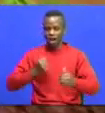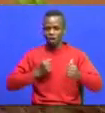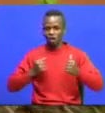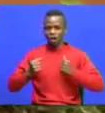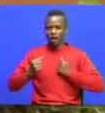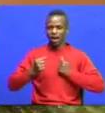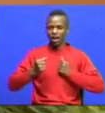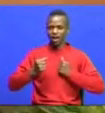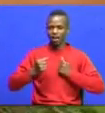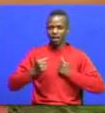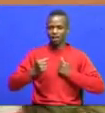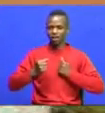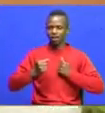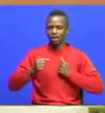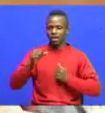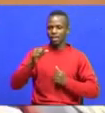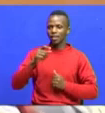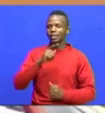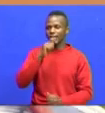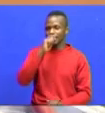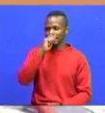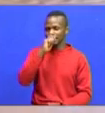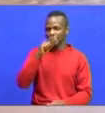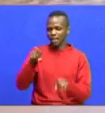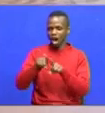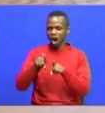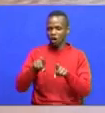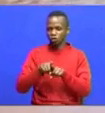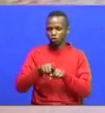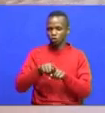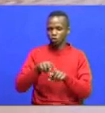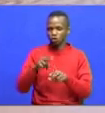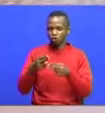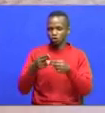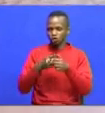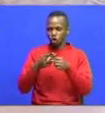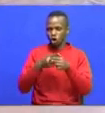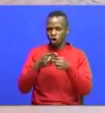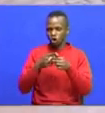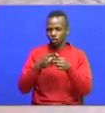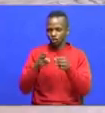Burundi, and northwestern Tanzania. Hillary Kabila, GBS News.